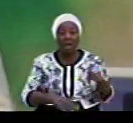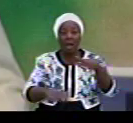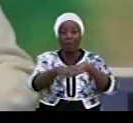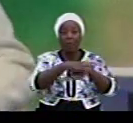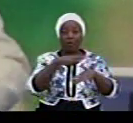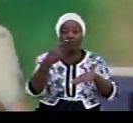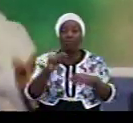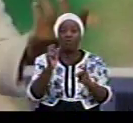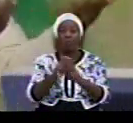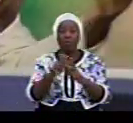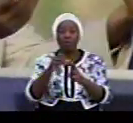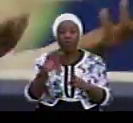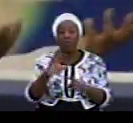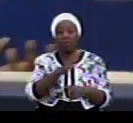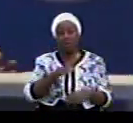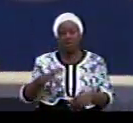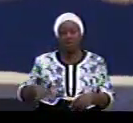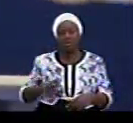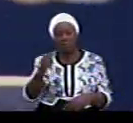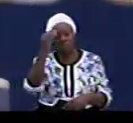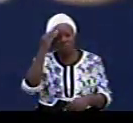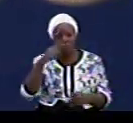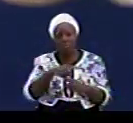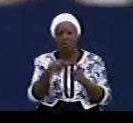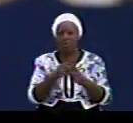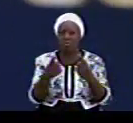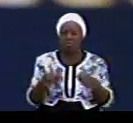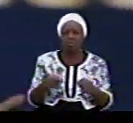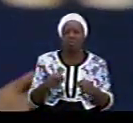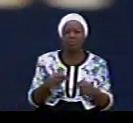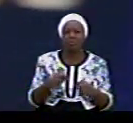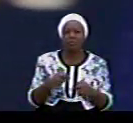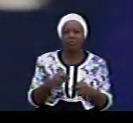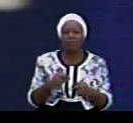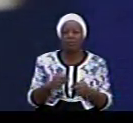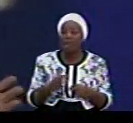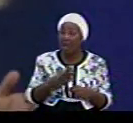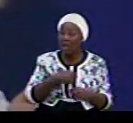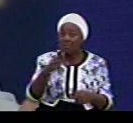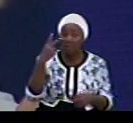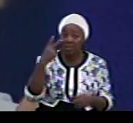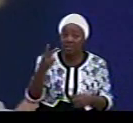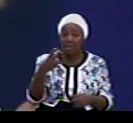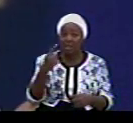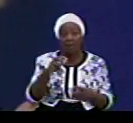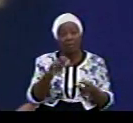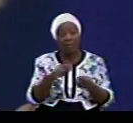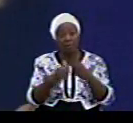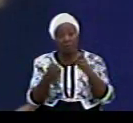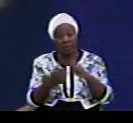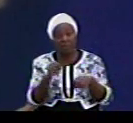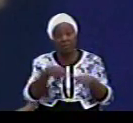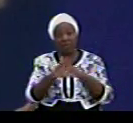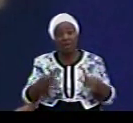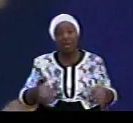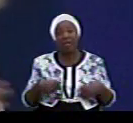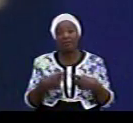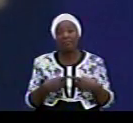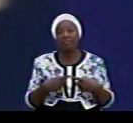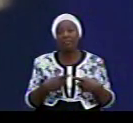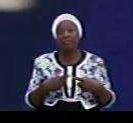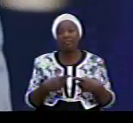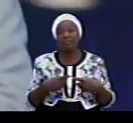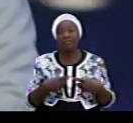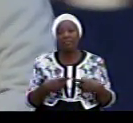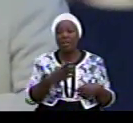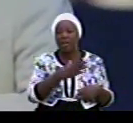words of Christ. You know, when you come and you see the problems in your life,